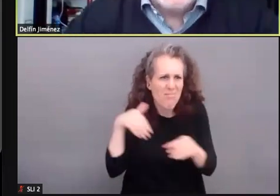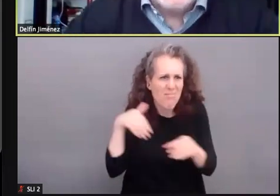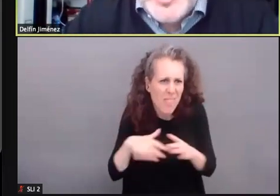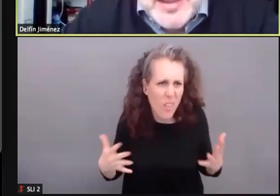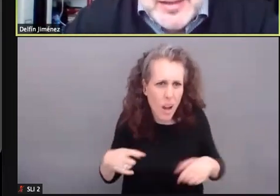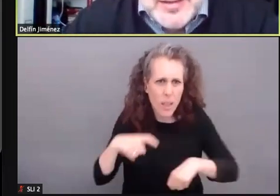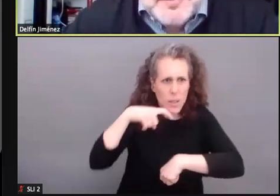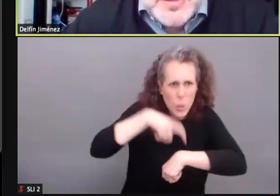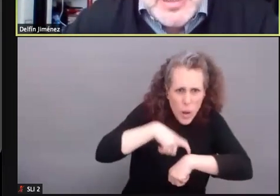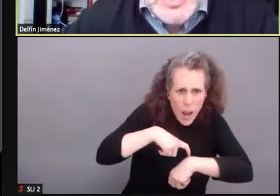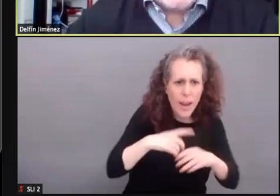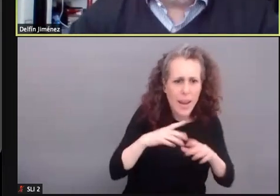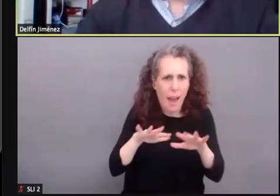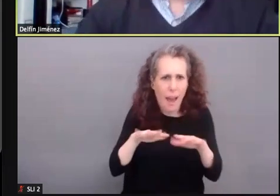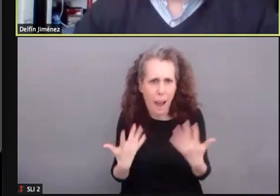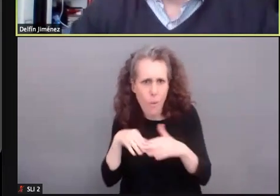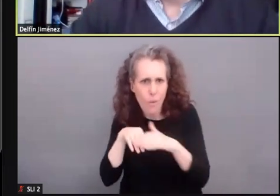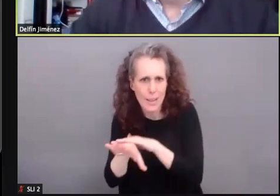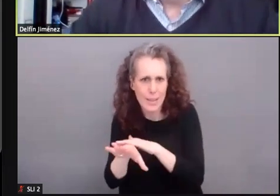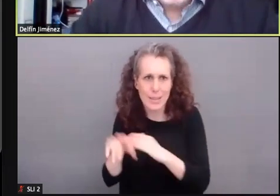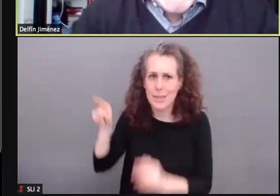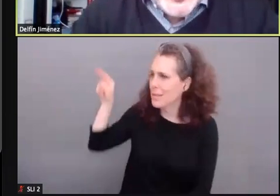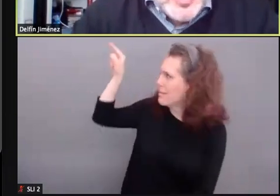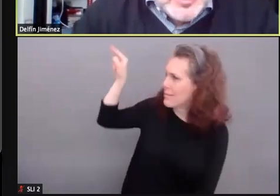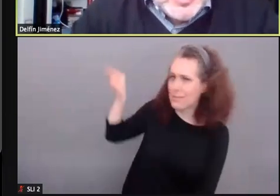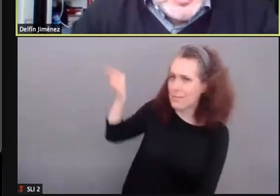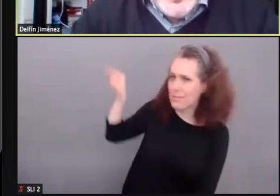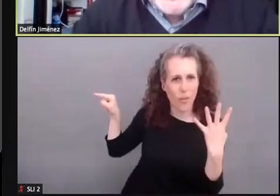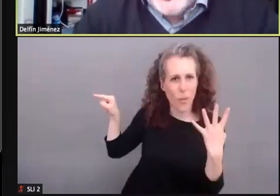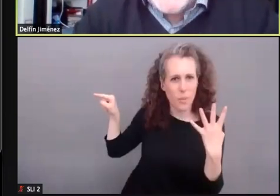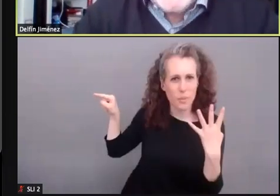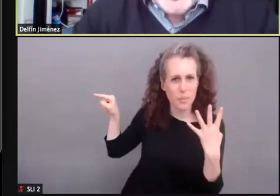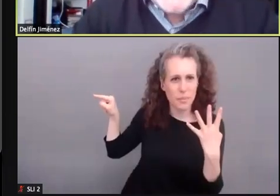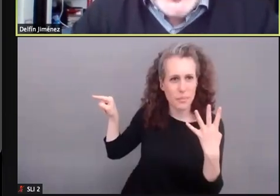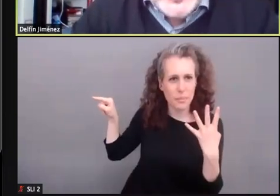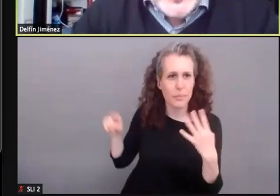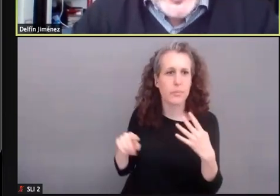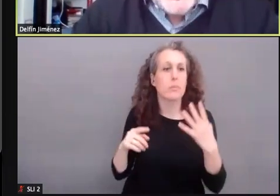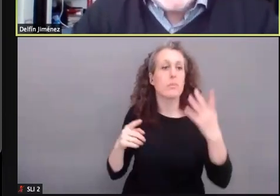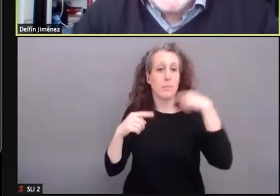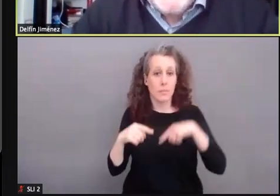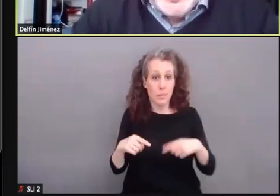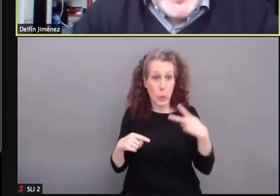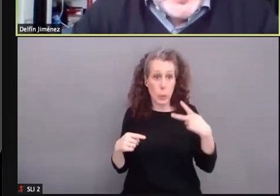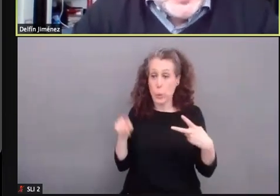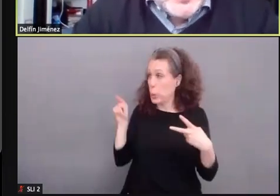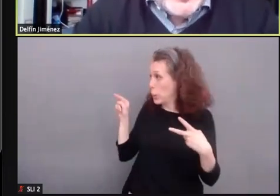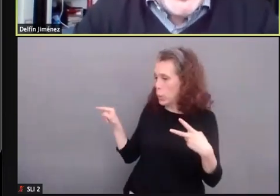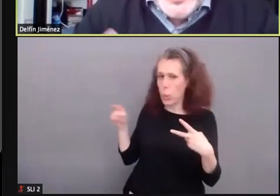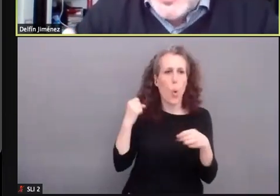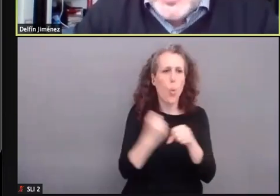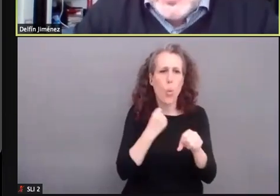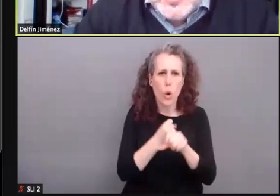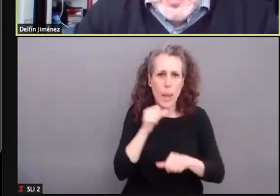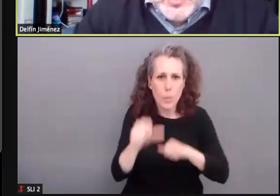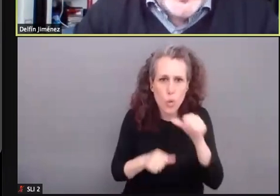to assess. And also it's important to consider the working process with 3 parts: the